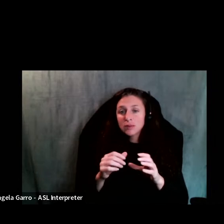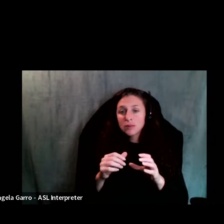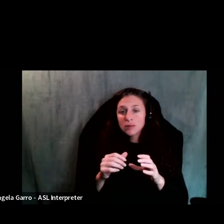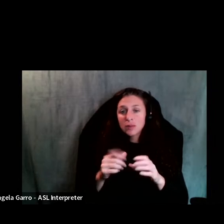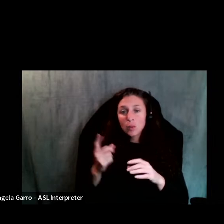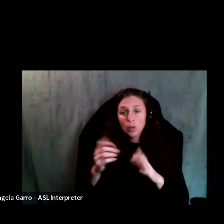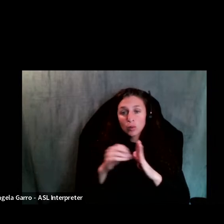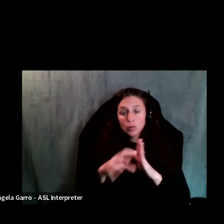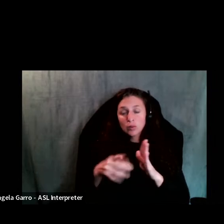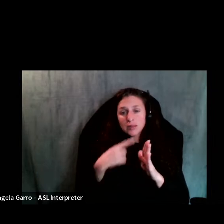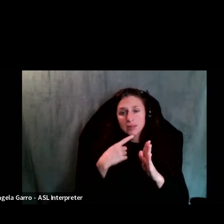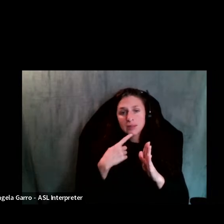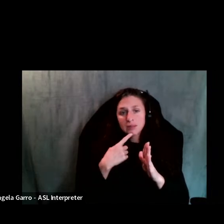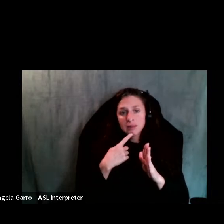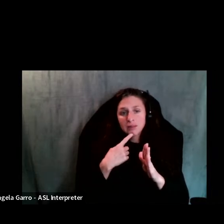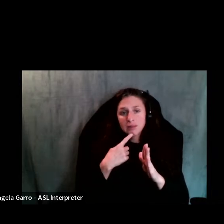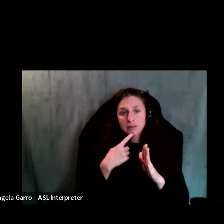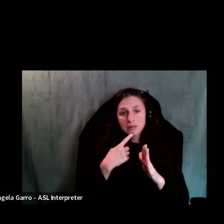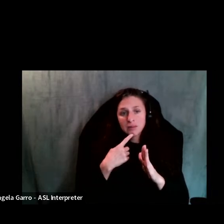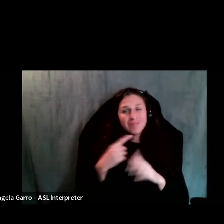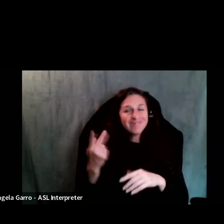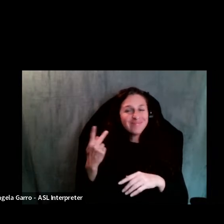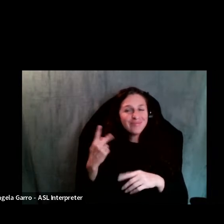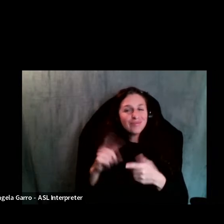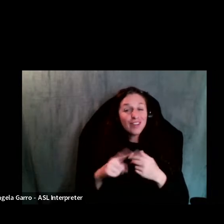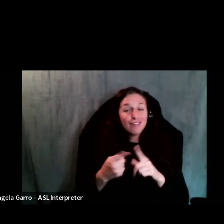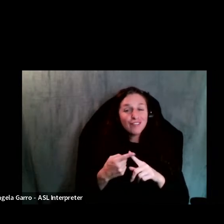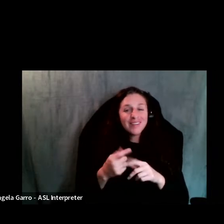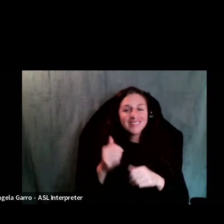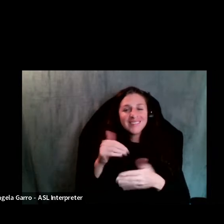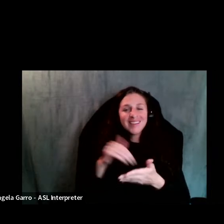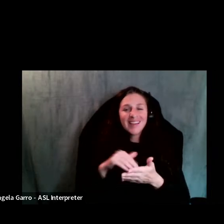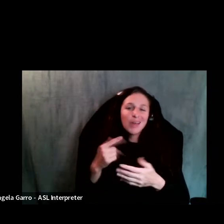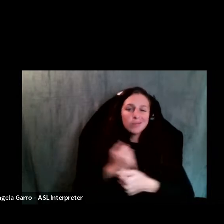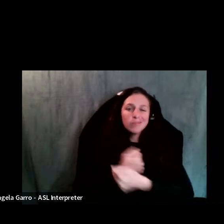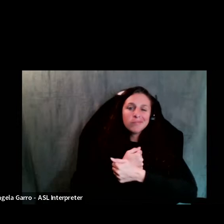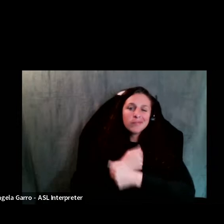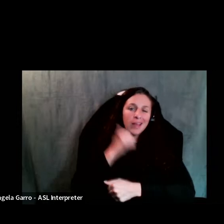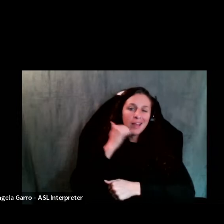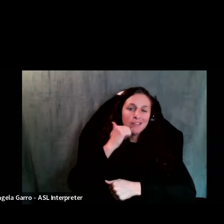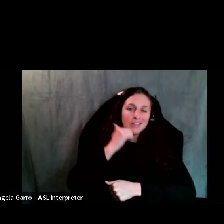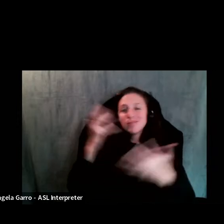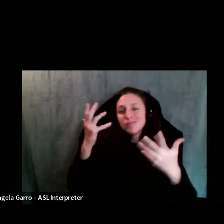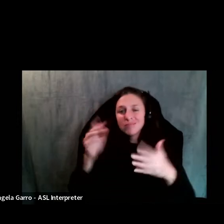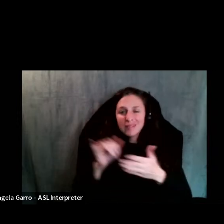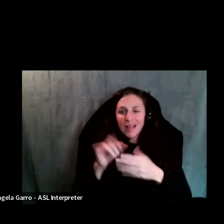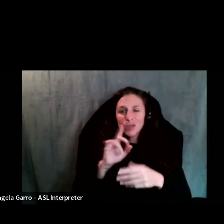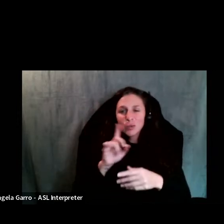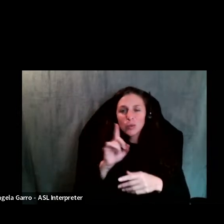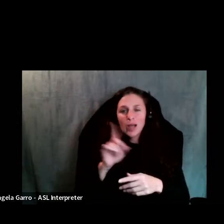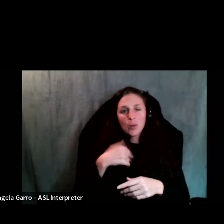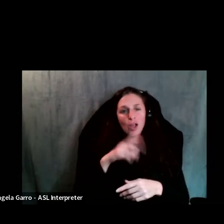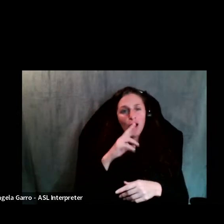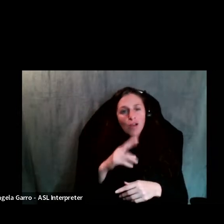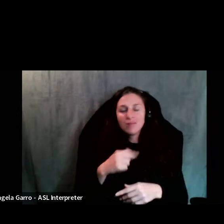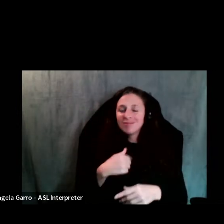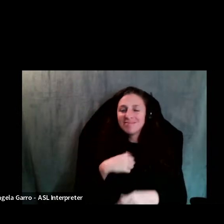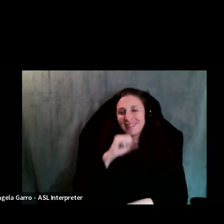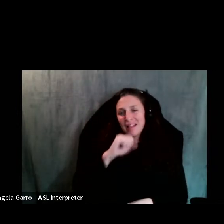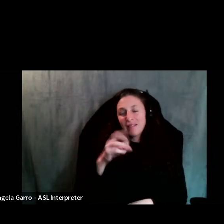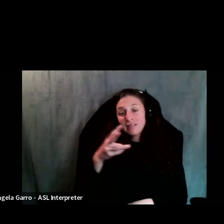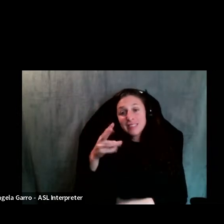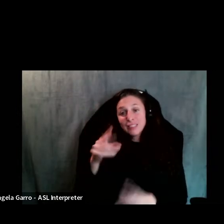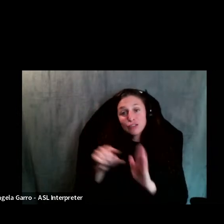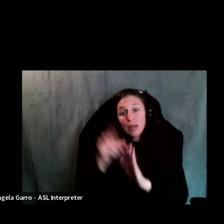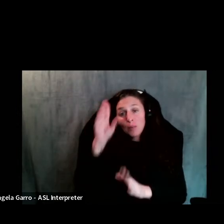one student goes, "Yeah, we're friends again. We hug every day. And that's where we're at." I just love sixth grade boys because